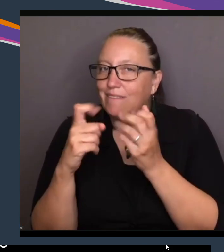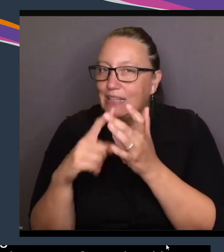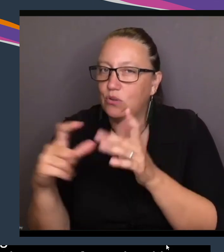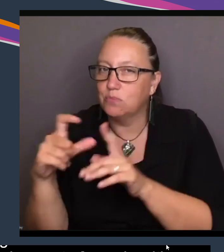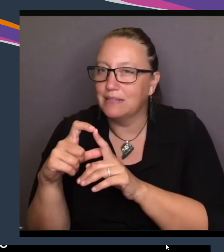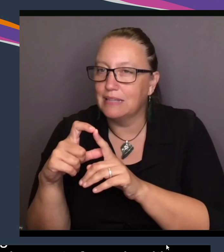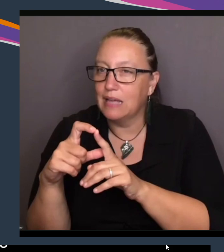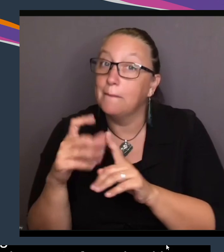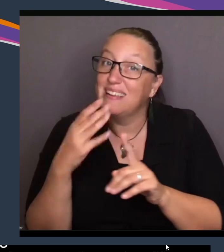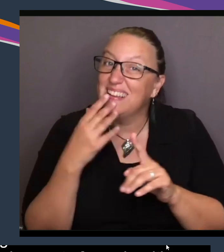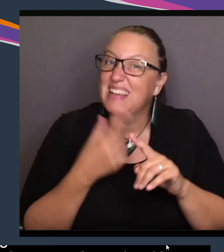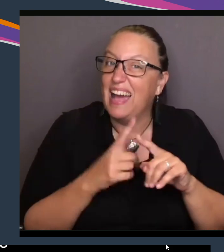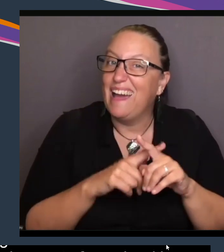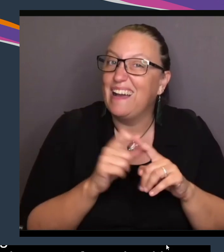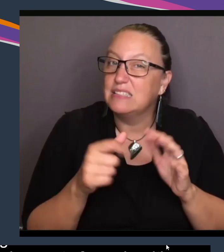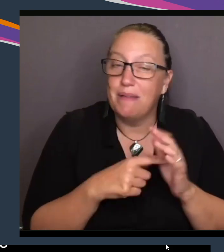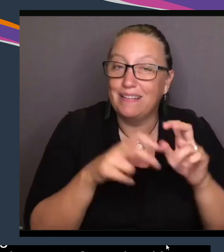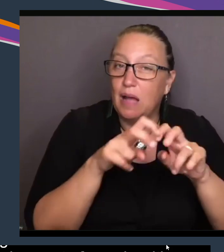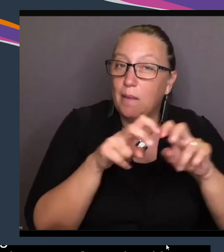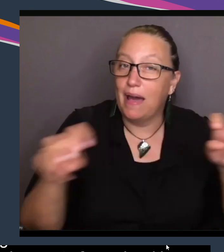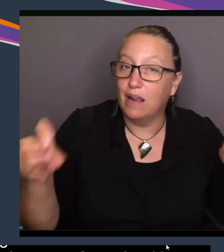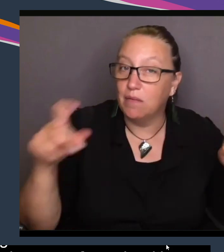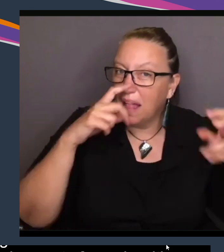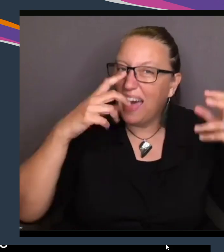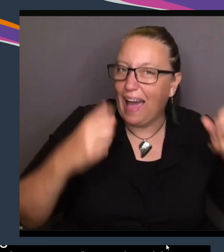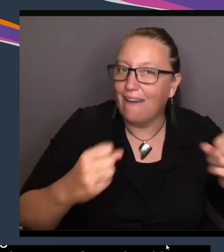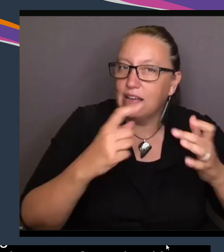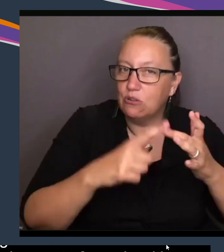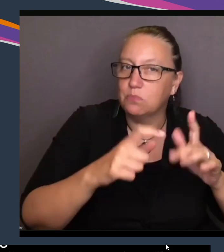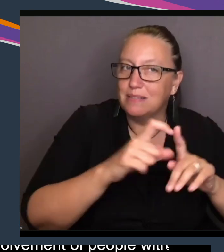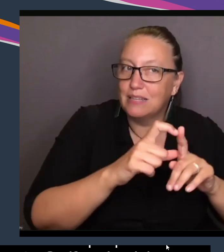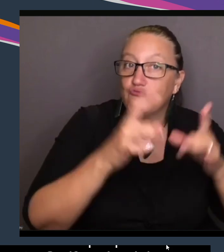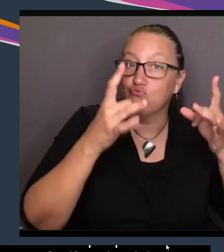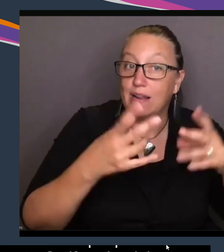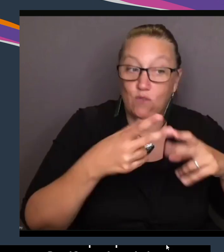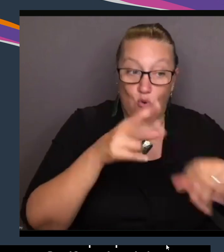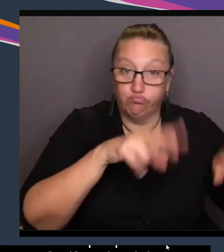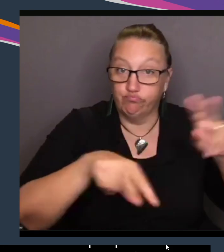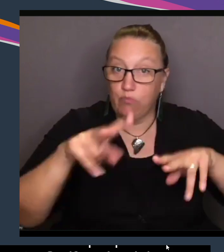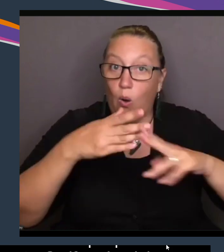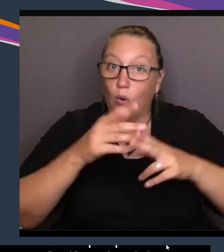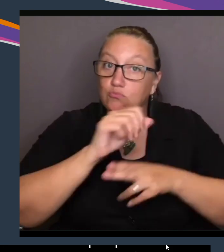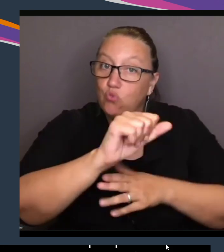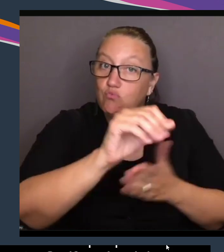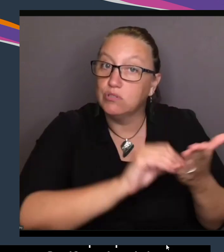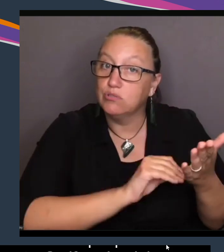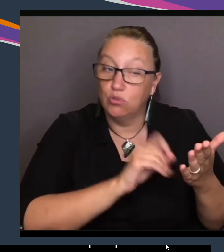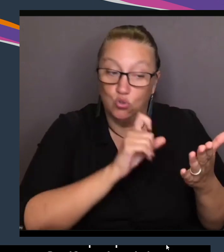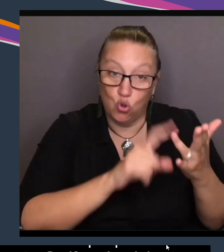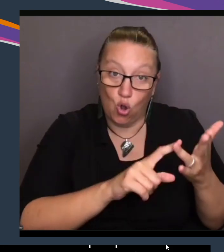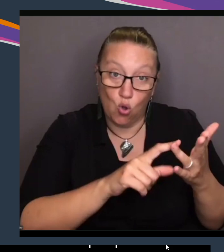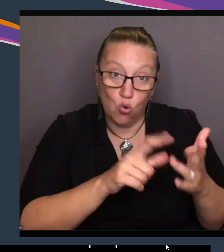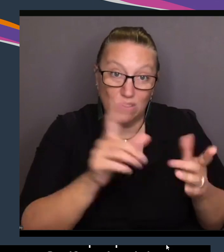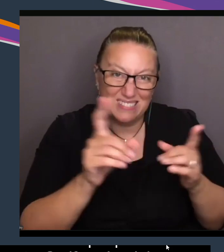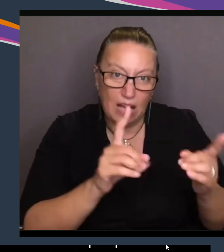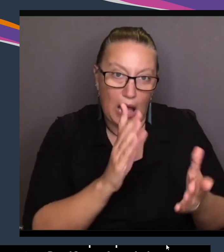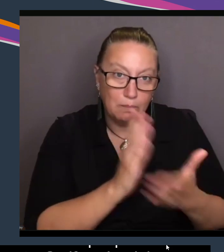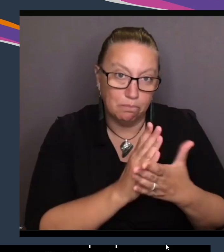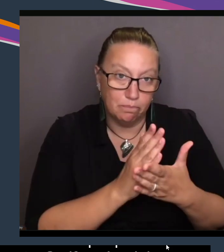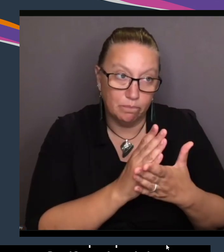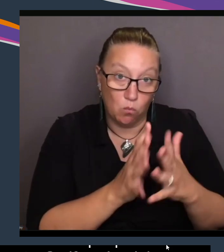expect a panel of people with intellectual disability to be looking at, is your co-design what we really think it should